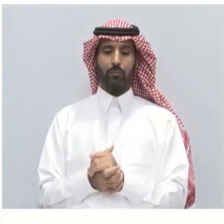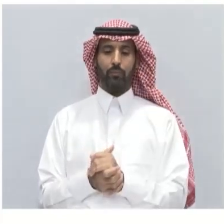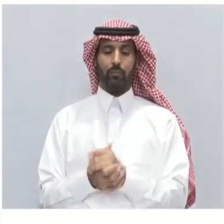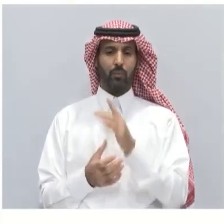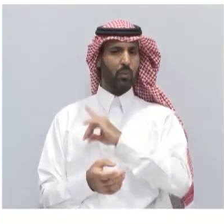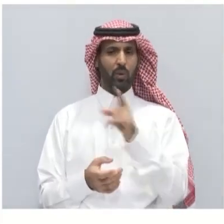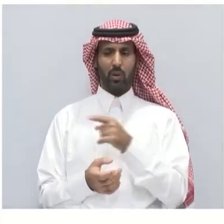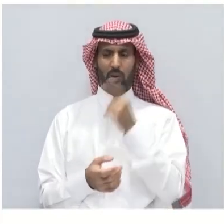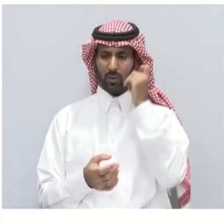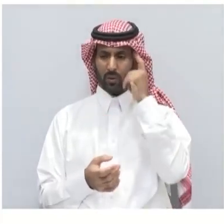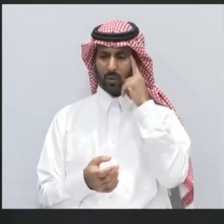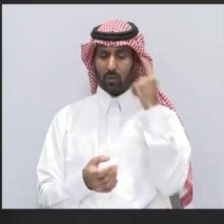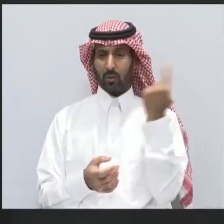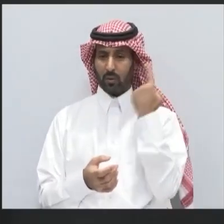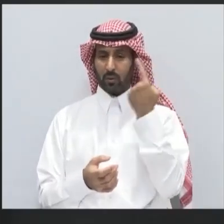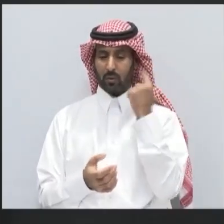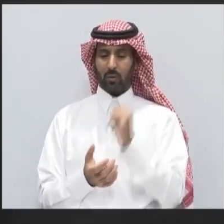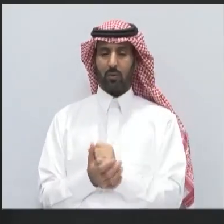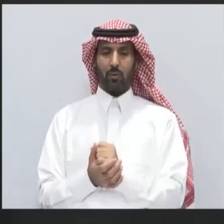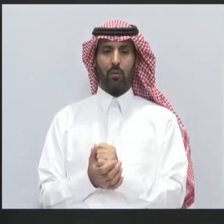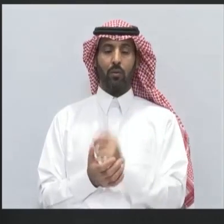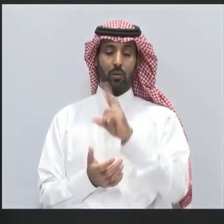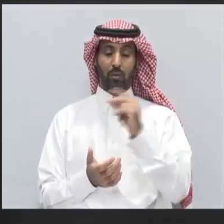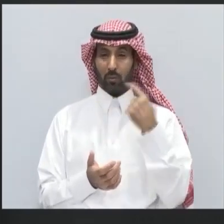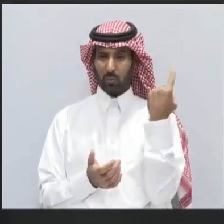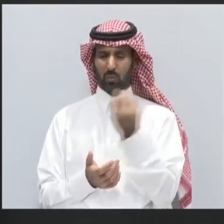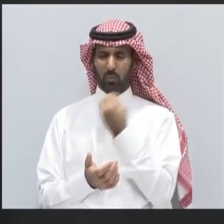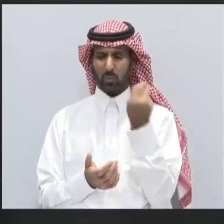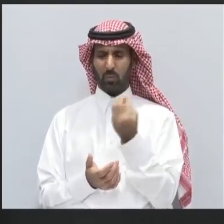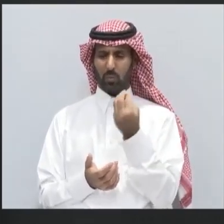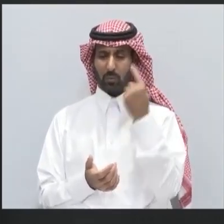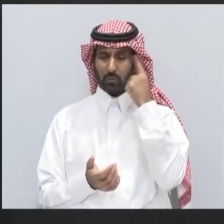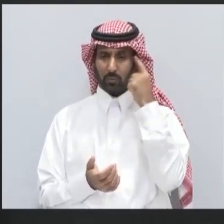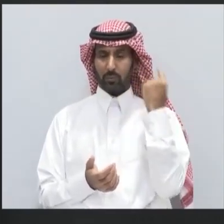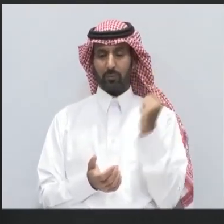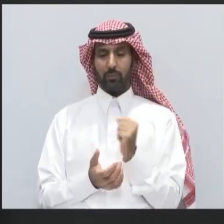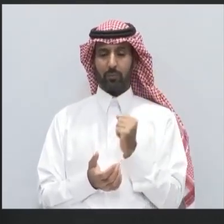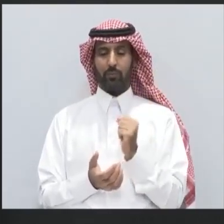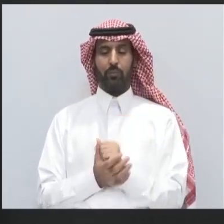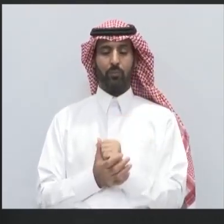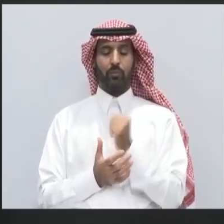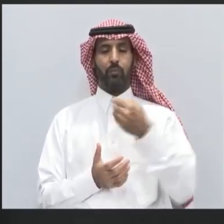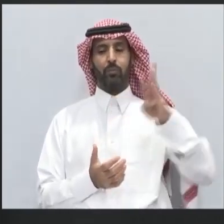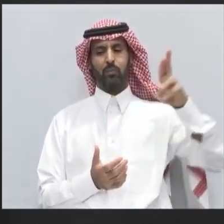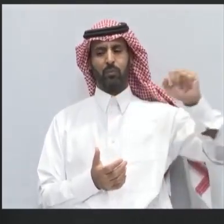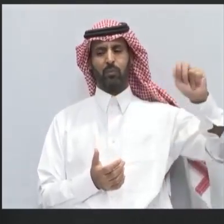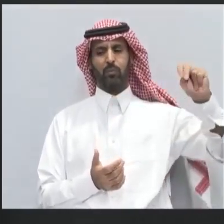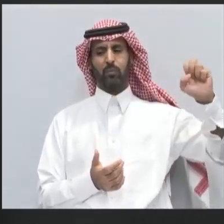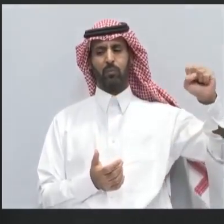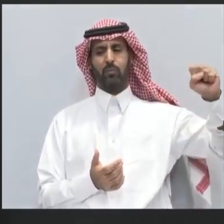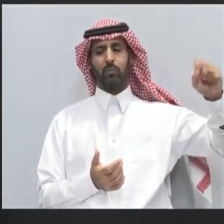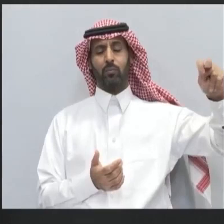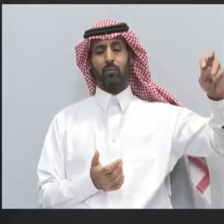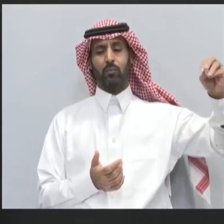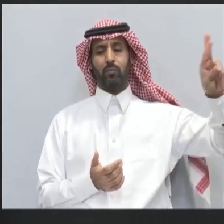All of the ideas are moving through your brains, just like the particles in the storm. This is called brainstorming. As you can see